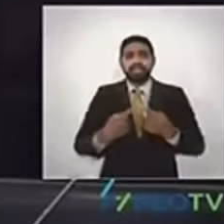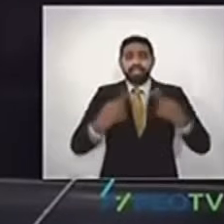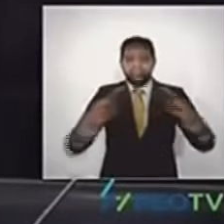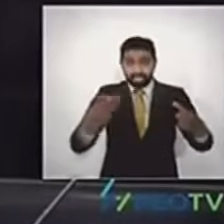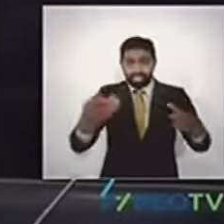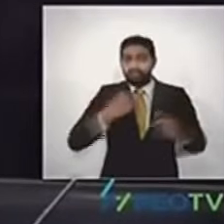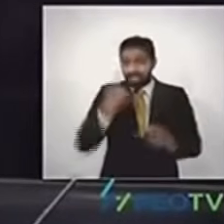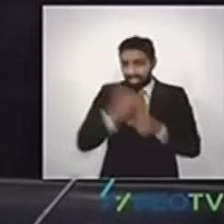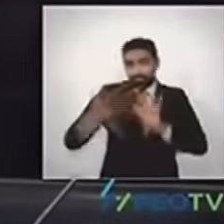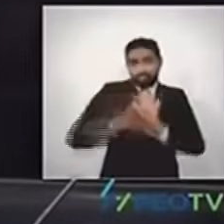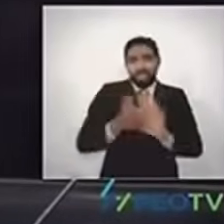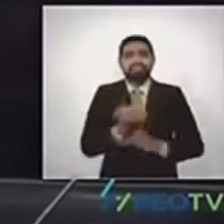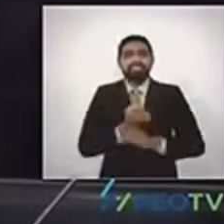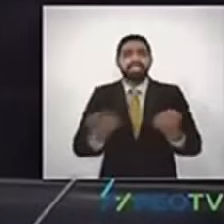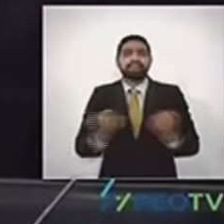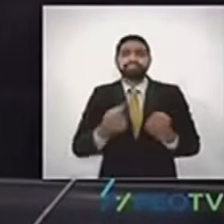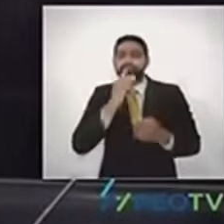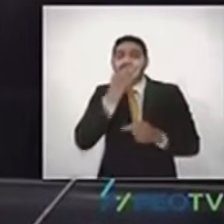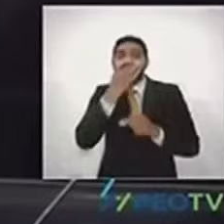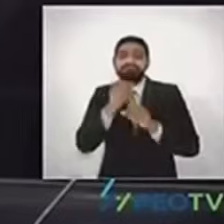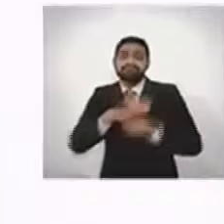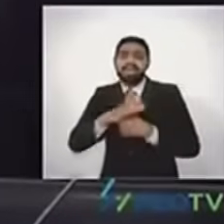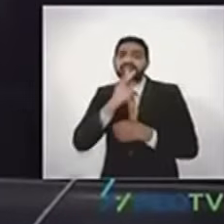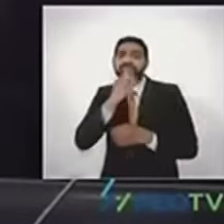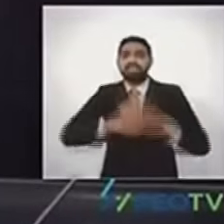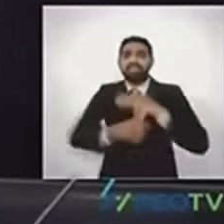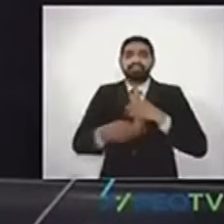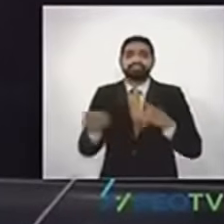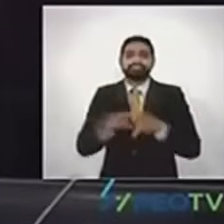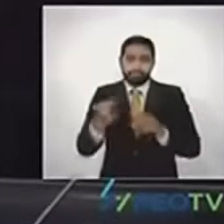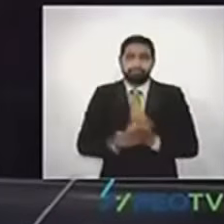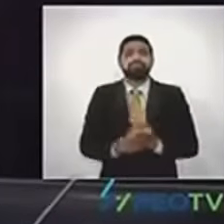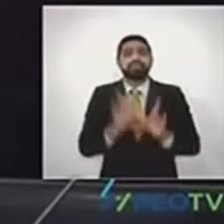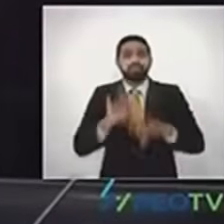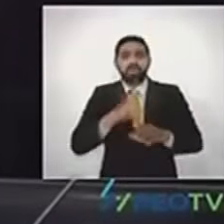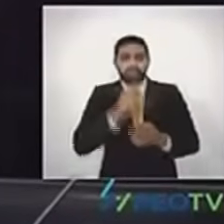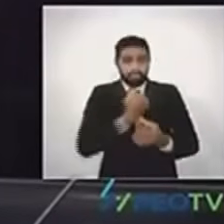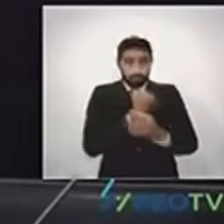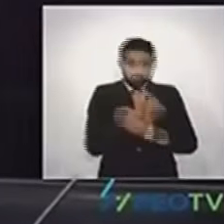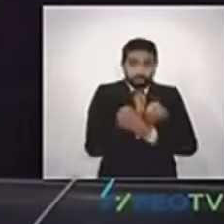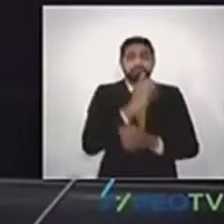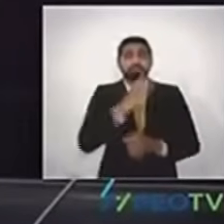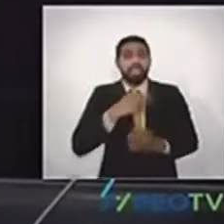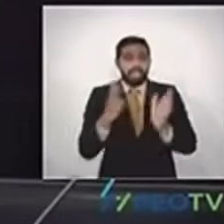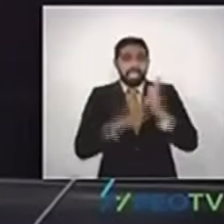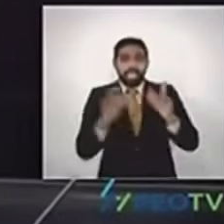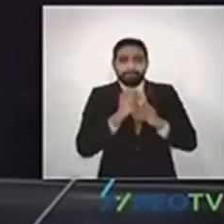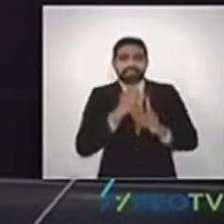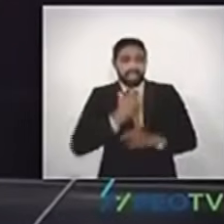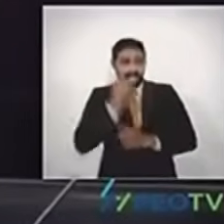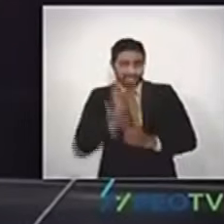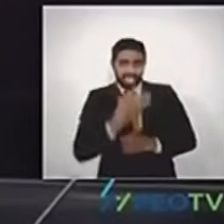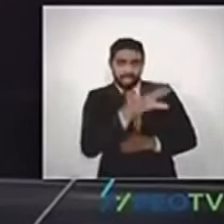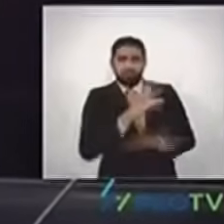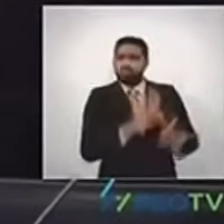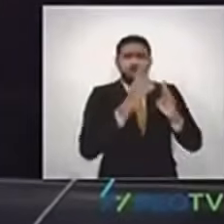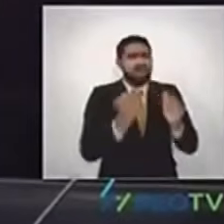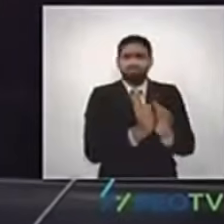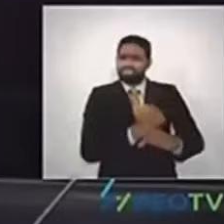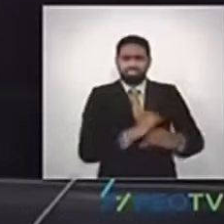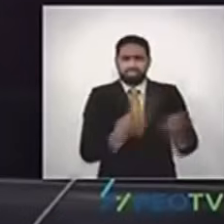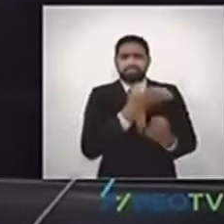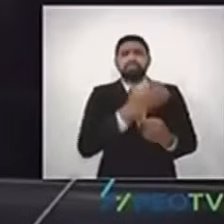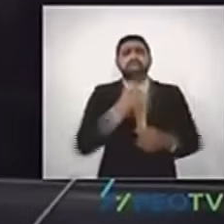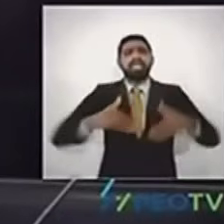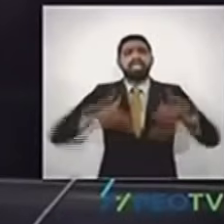police do not operate on their own whims or on the whims of politicians. The police are now working on the orders of health officials. If public health